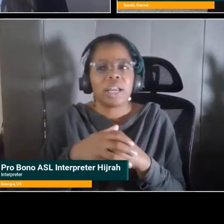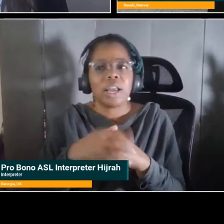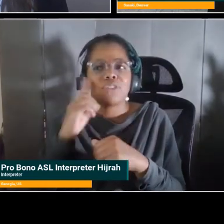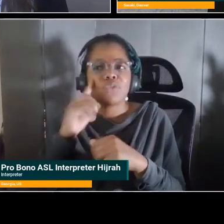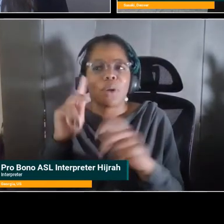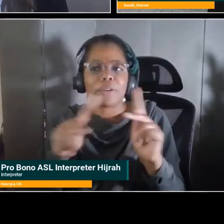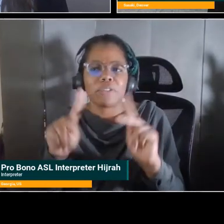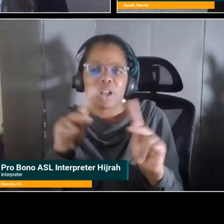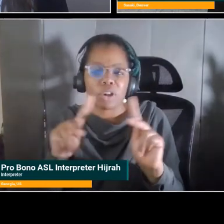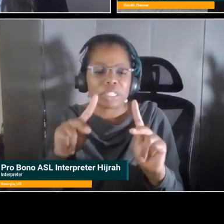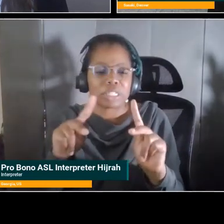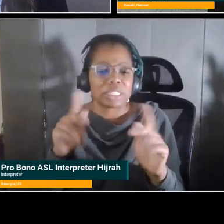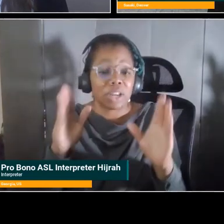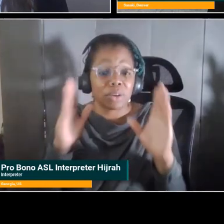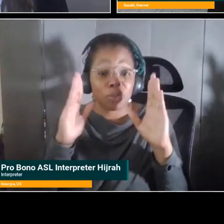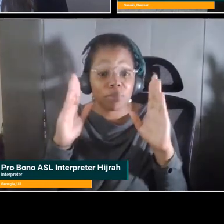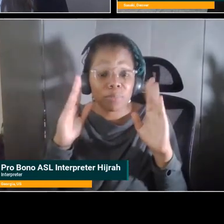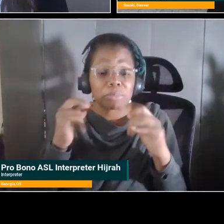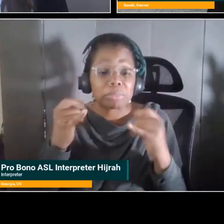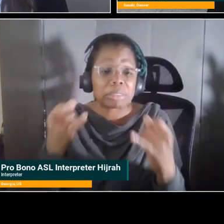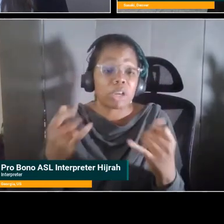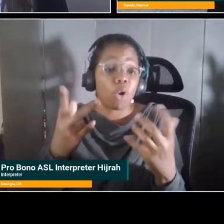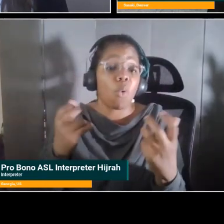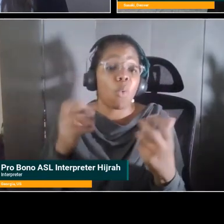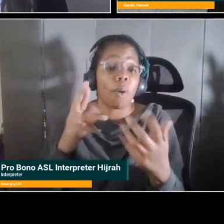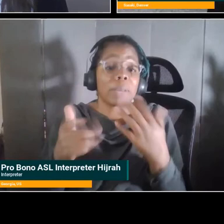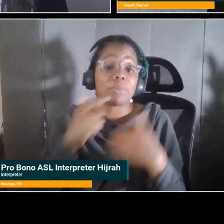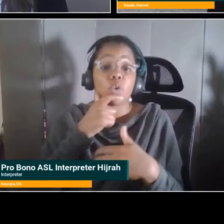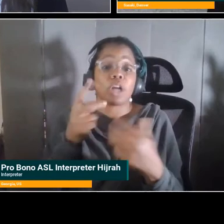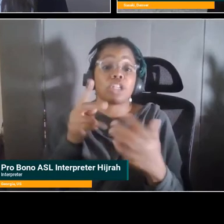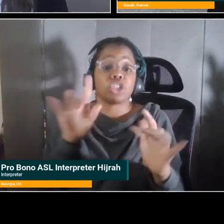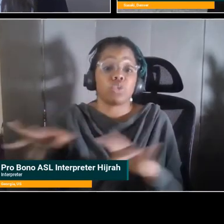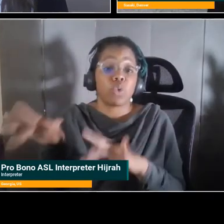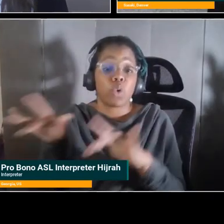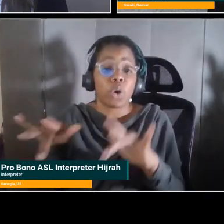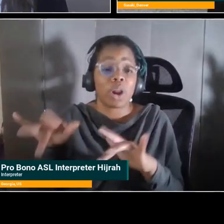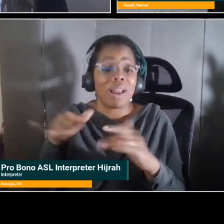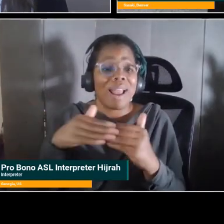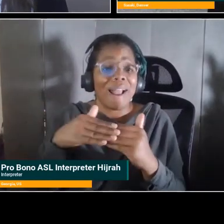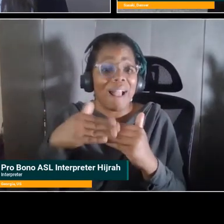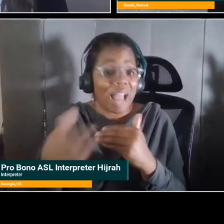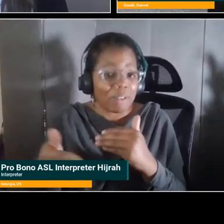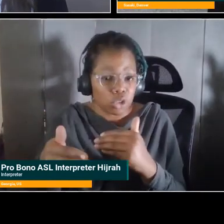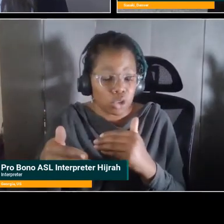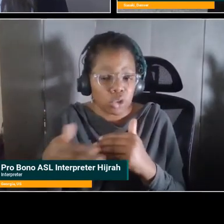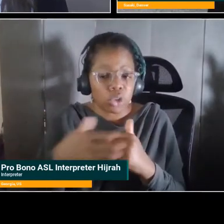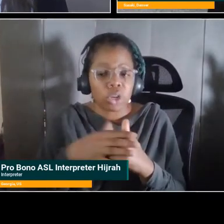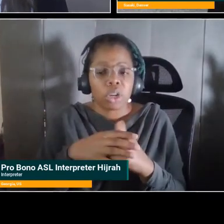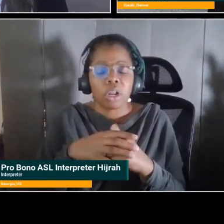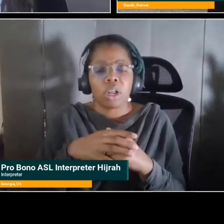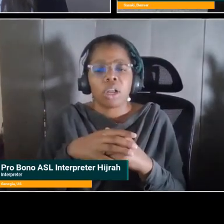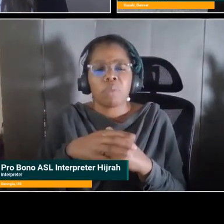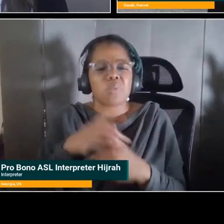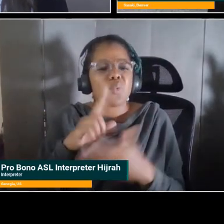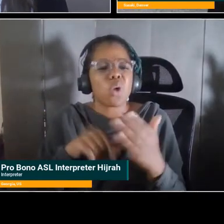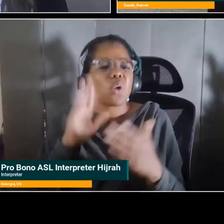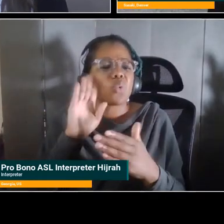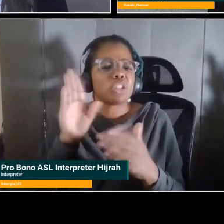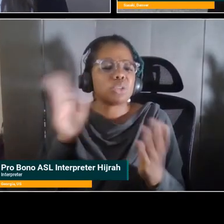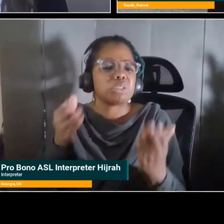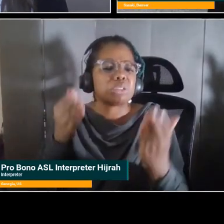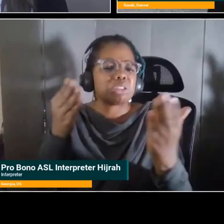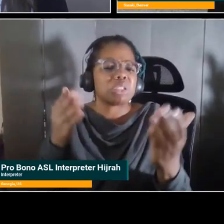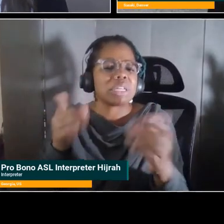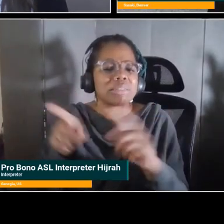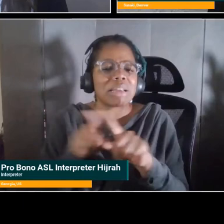that tuned in here today or that maybe are viewing this recording after the fact, what would you suggest as a